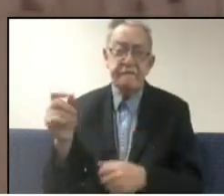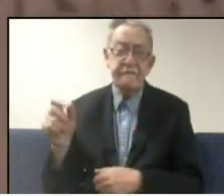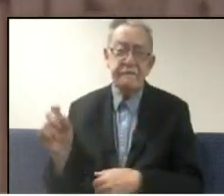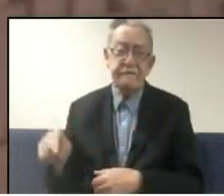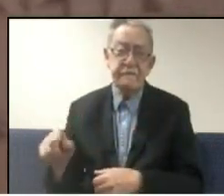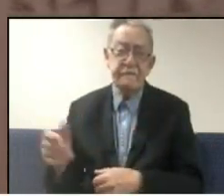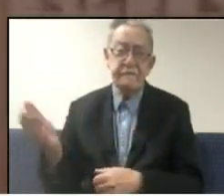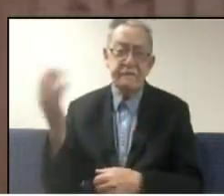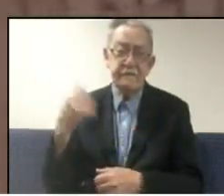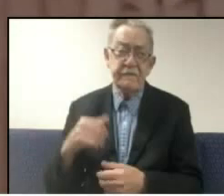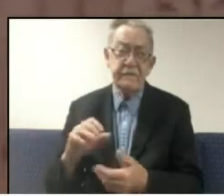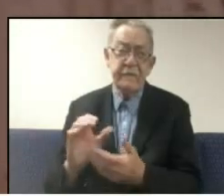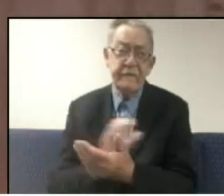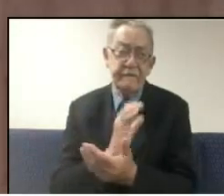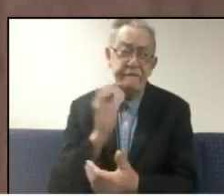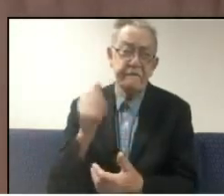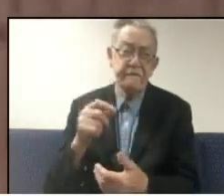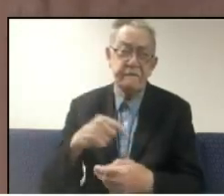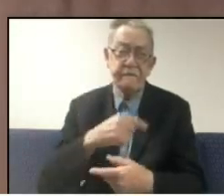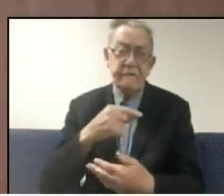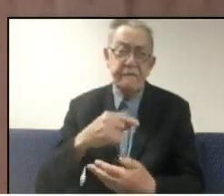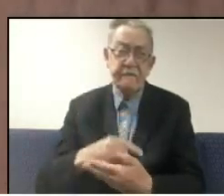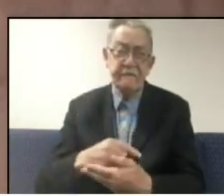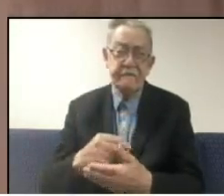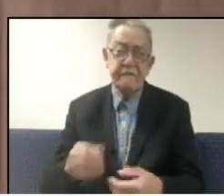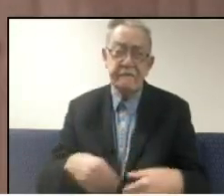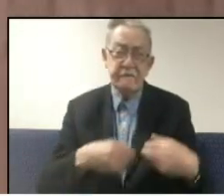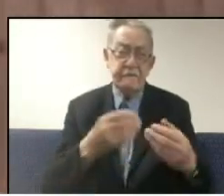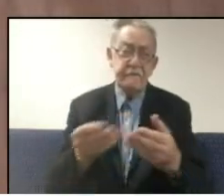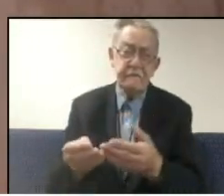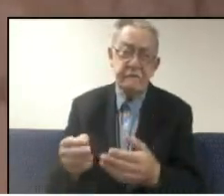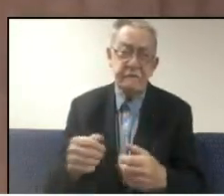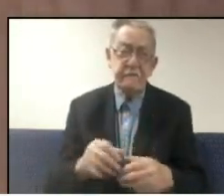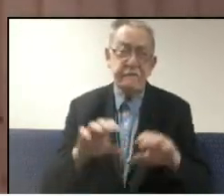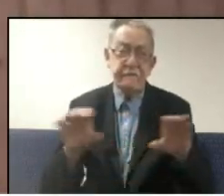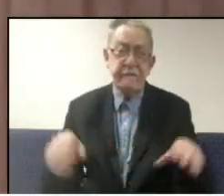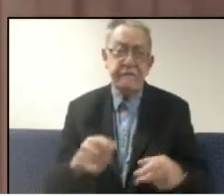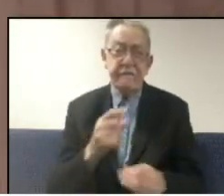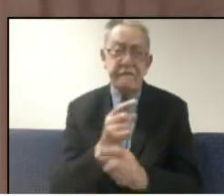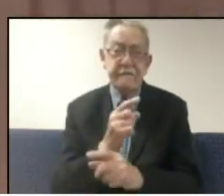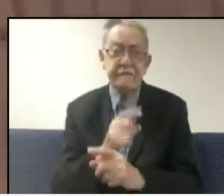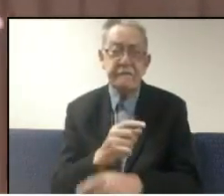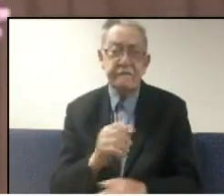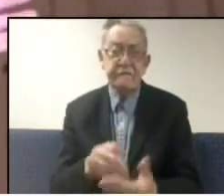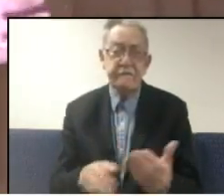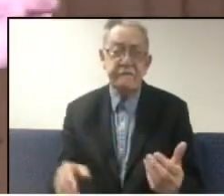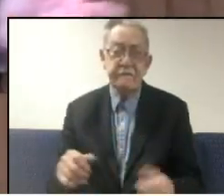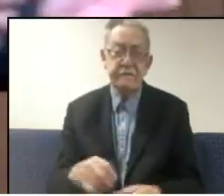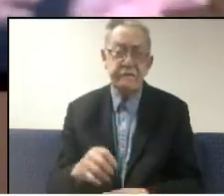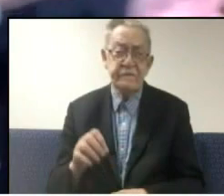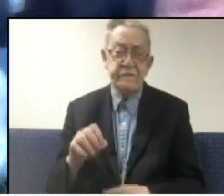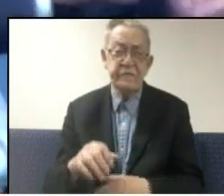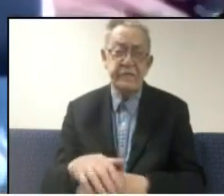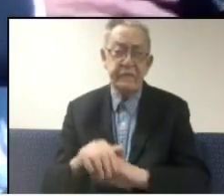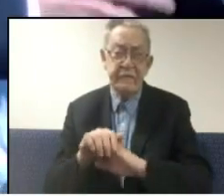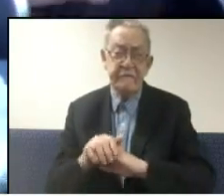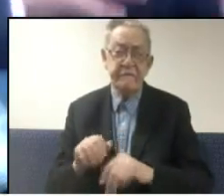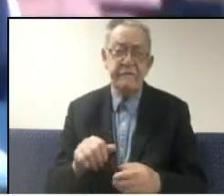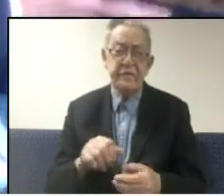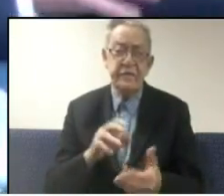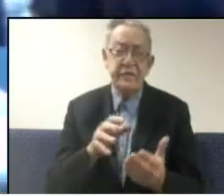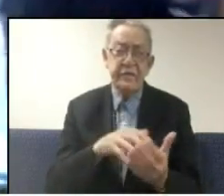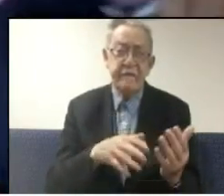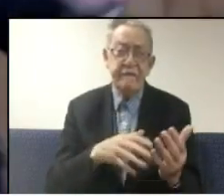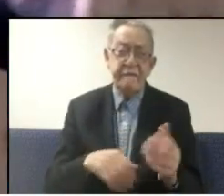a college degree that he's going to hand out to you, provided that you've done the right amount of English and social studies, that you've done the right amount